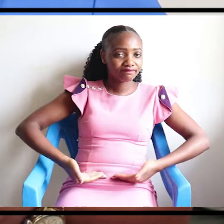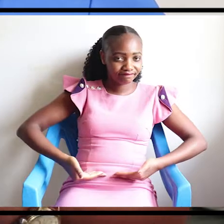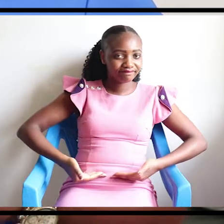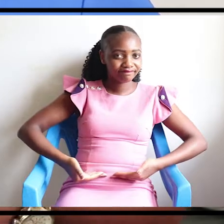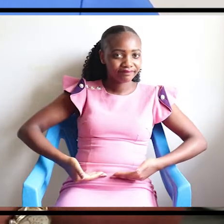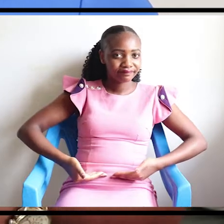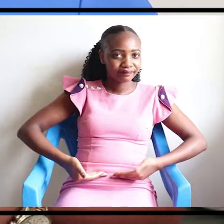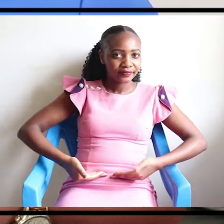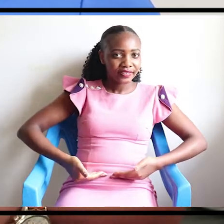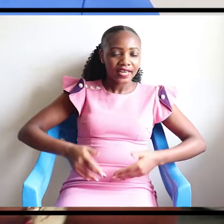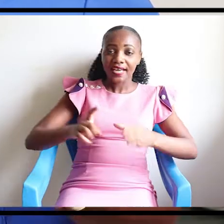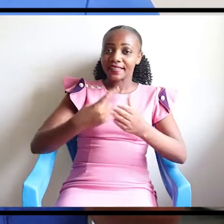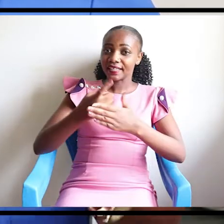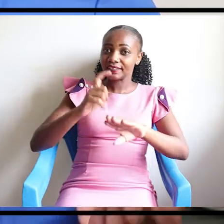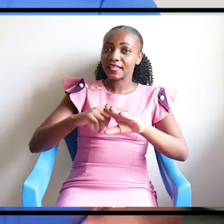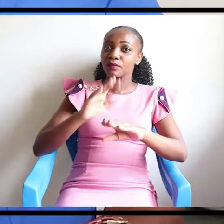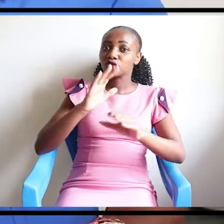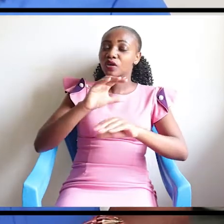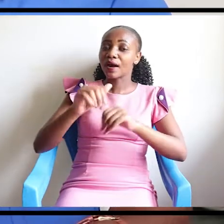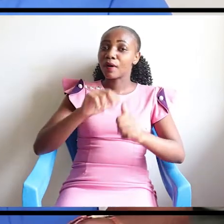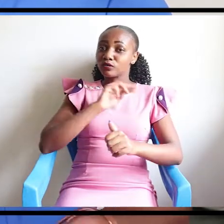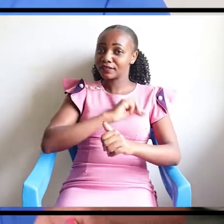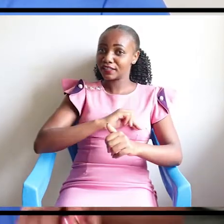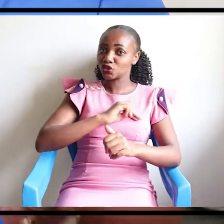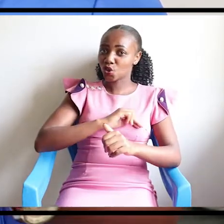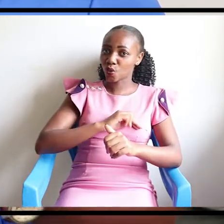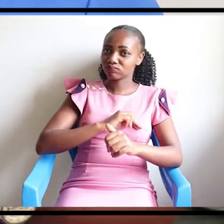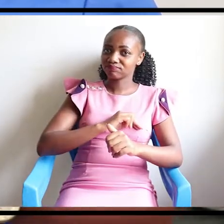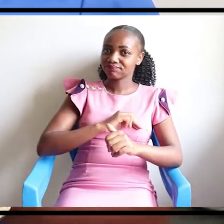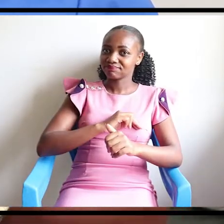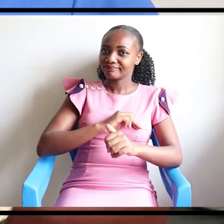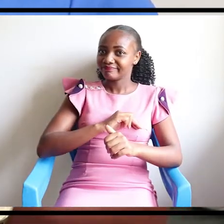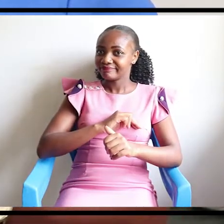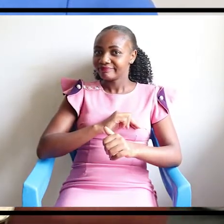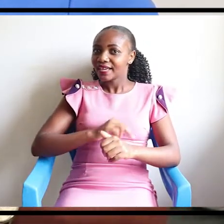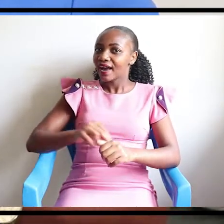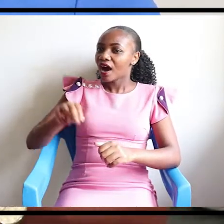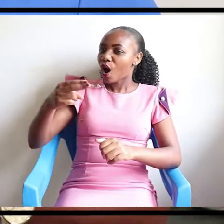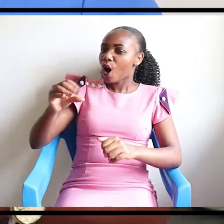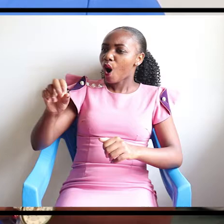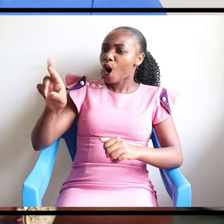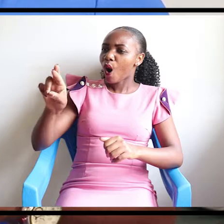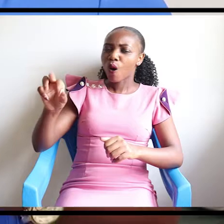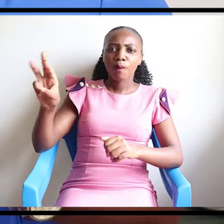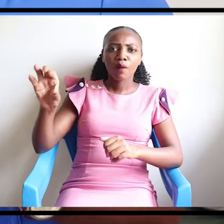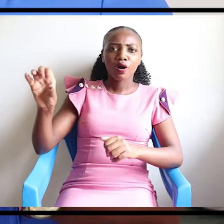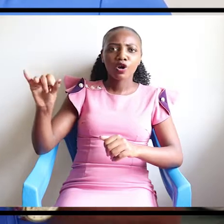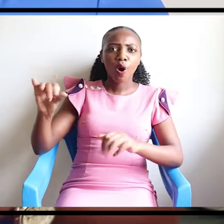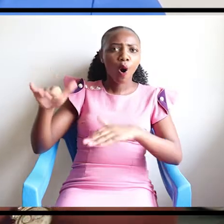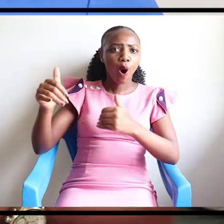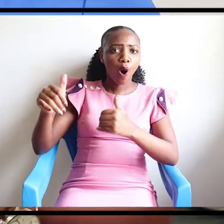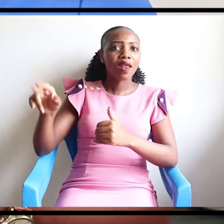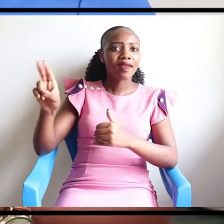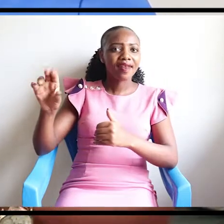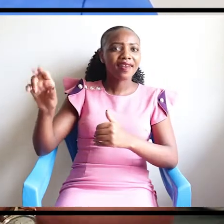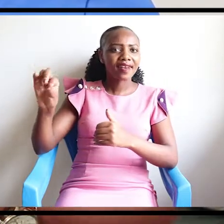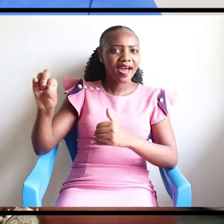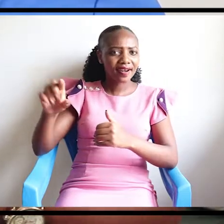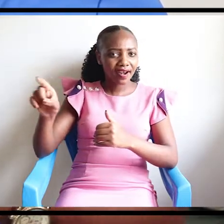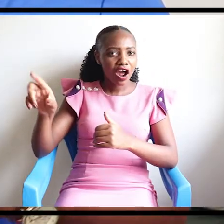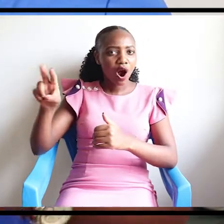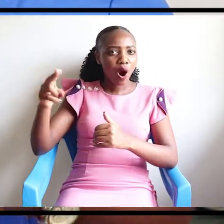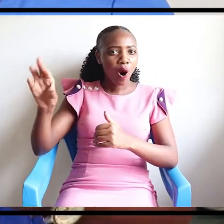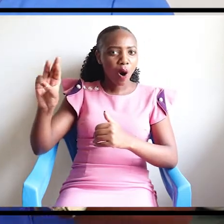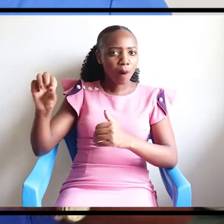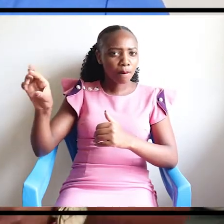when we talk about natural, it's neither hormonal, neither non-hormonal. So I will break down all the